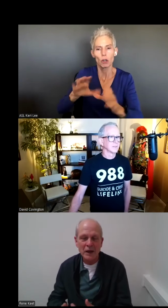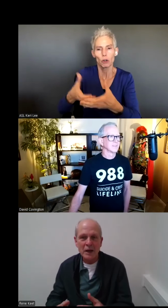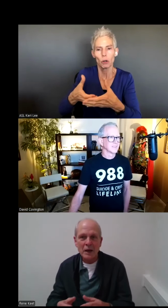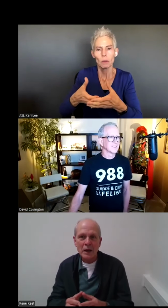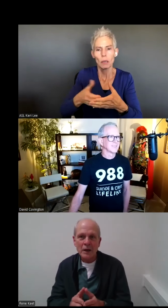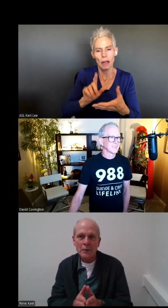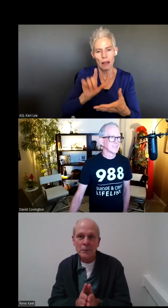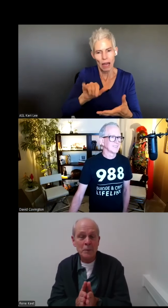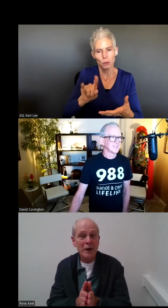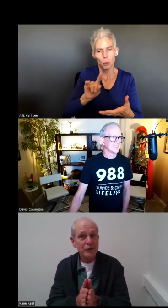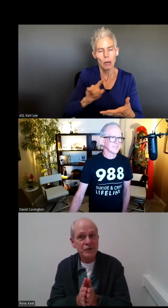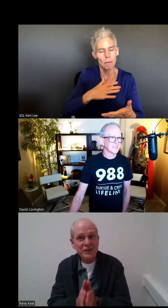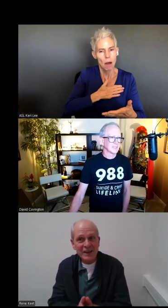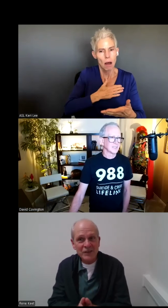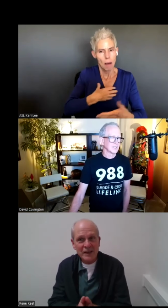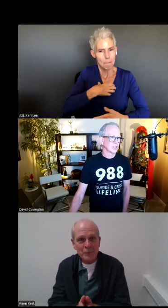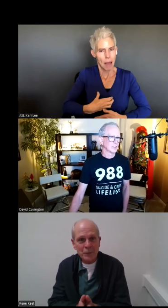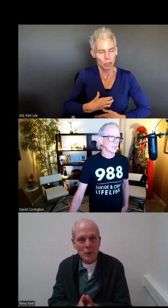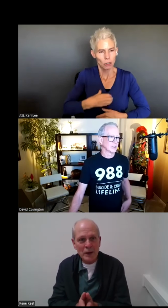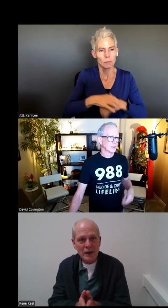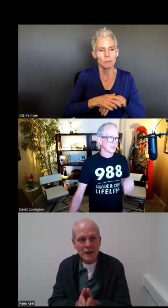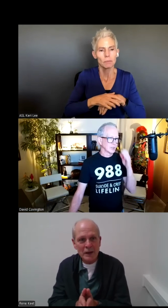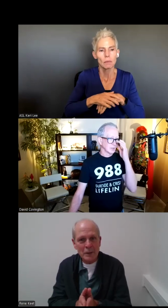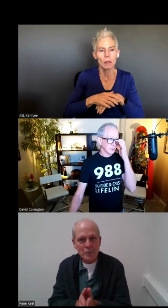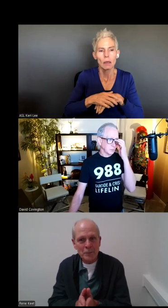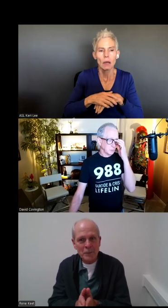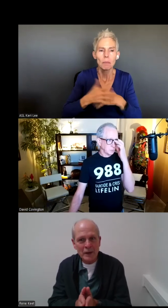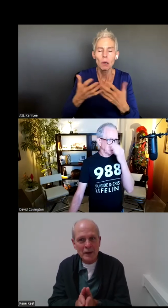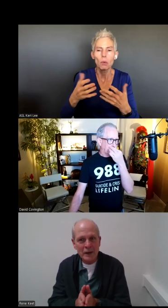passion is. About the fragility,